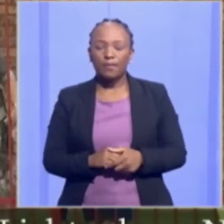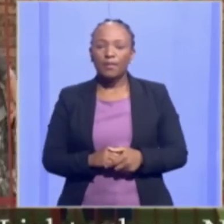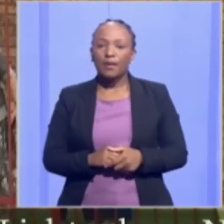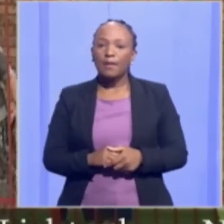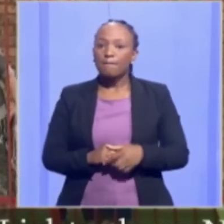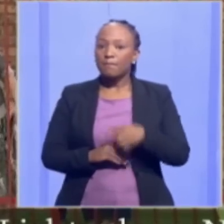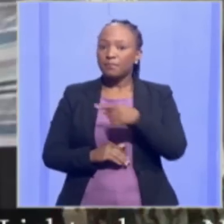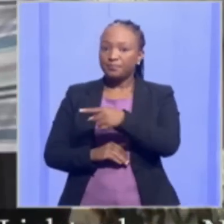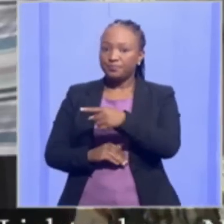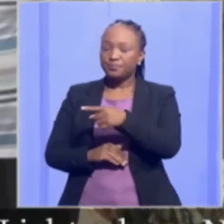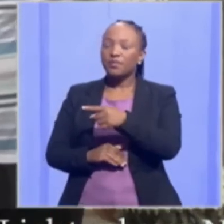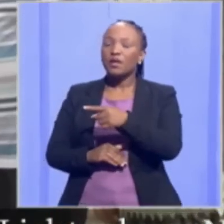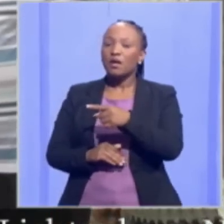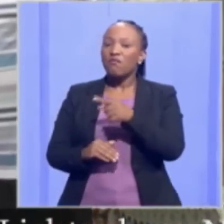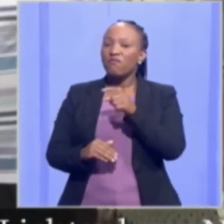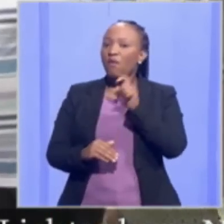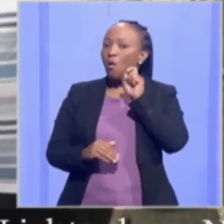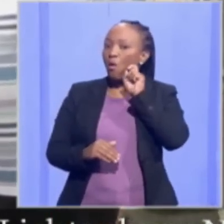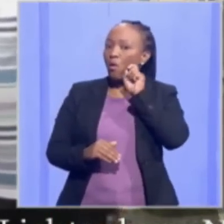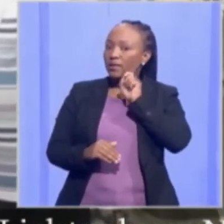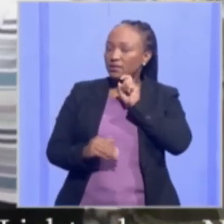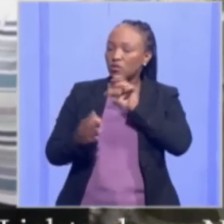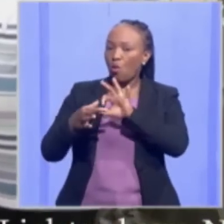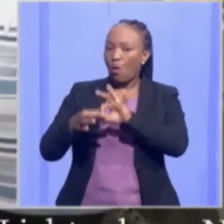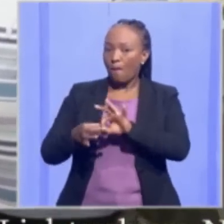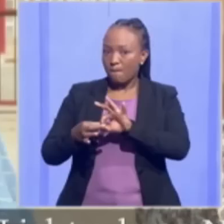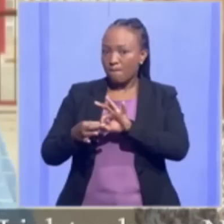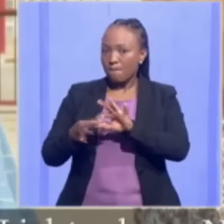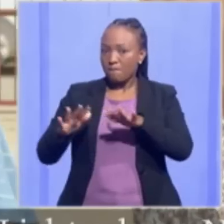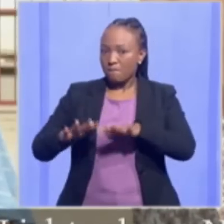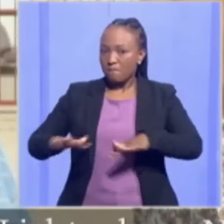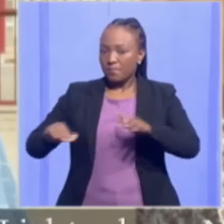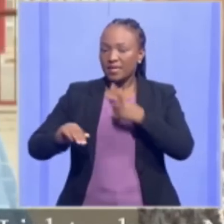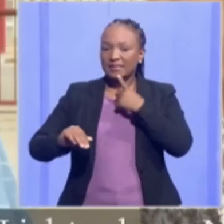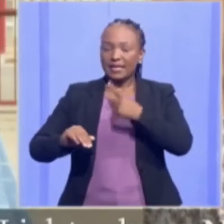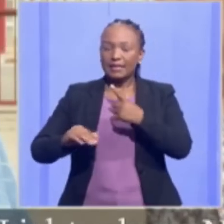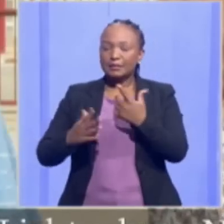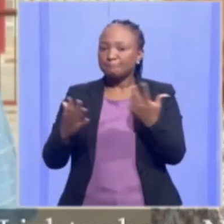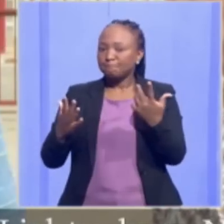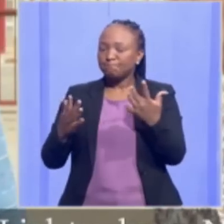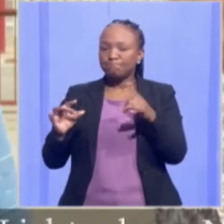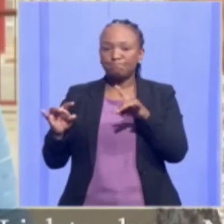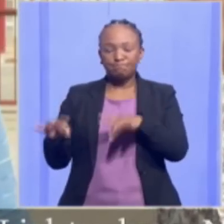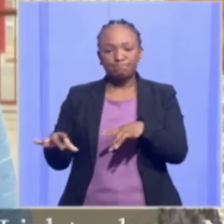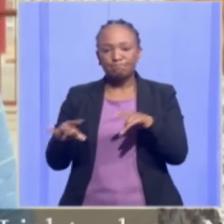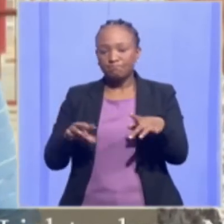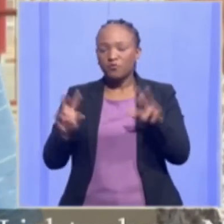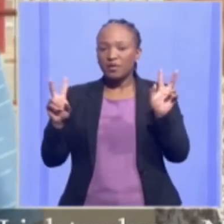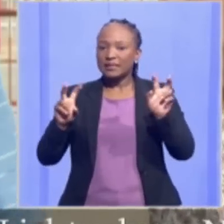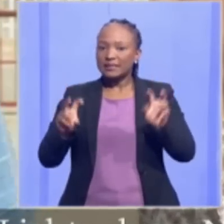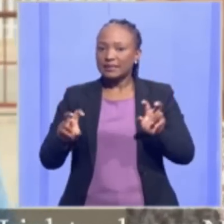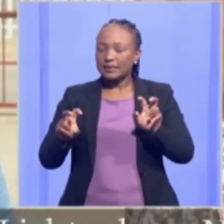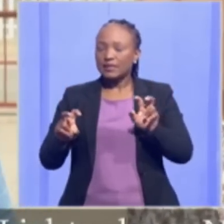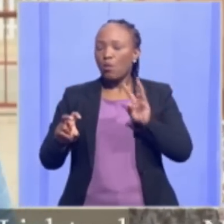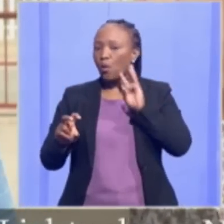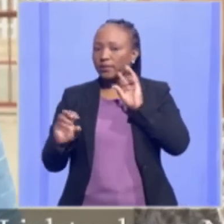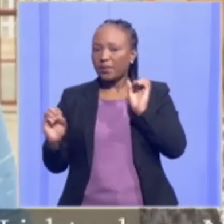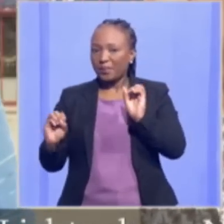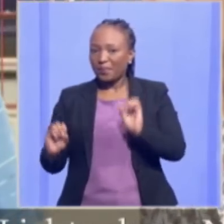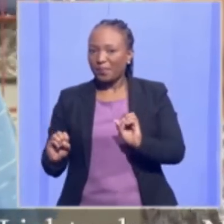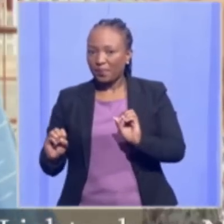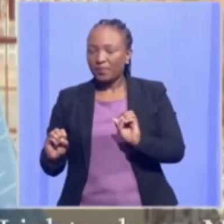re ba utlwile botlhoko ka kgaogo ya motlakase. We can't survive. There's no water, there's no power.